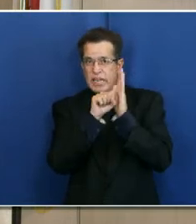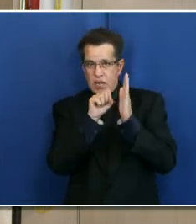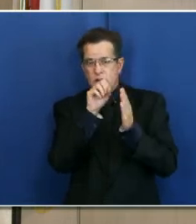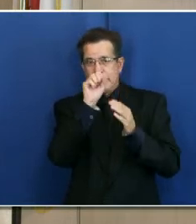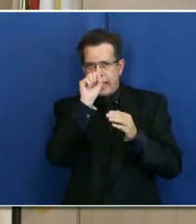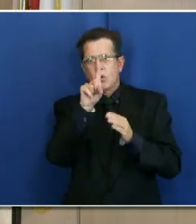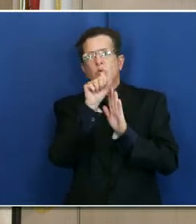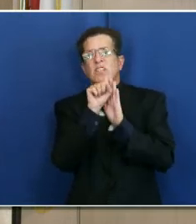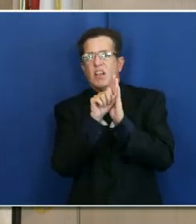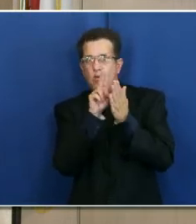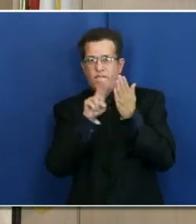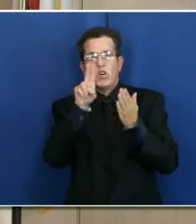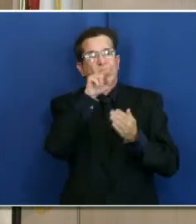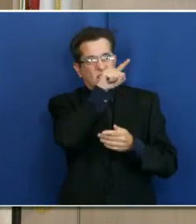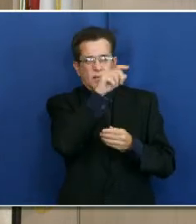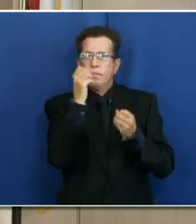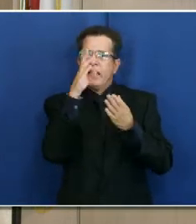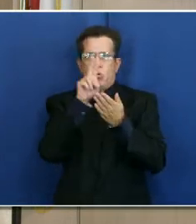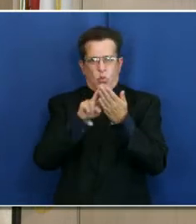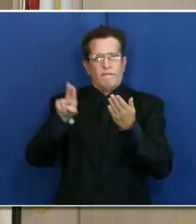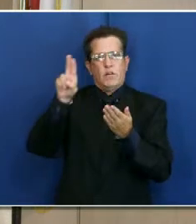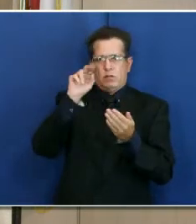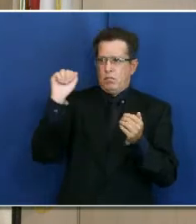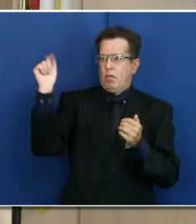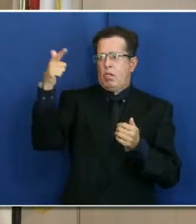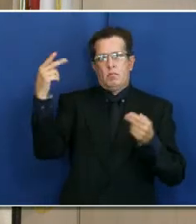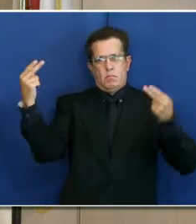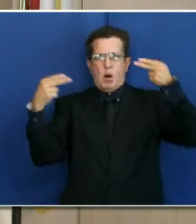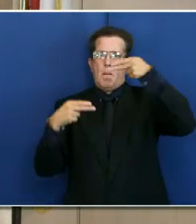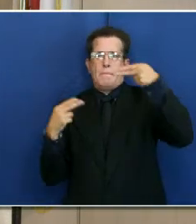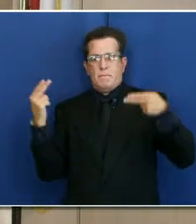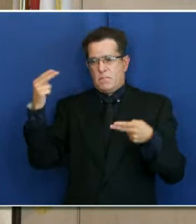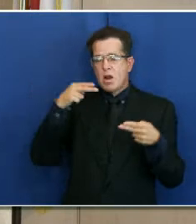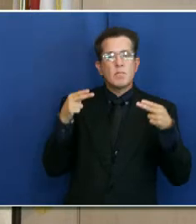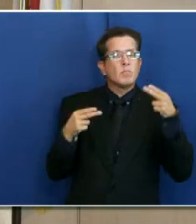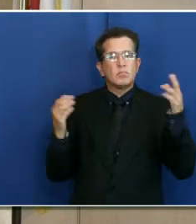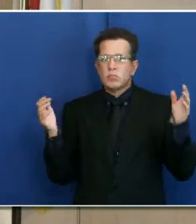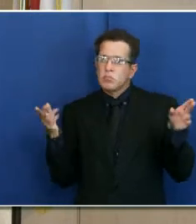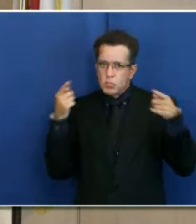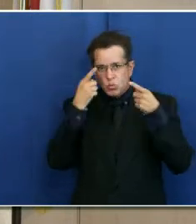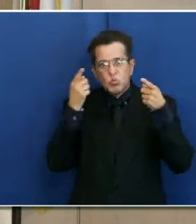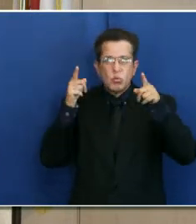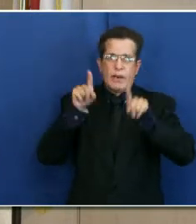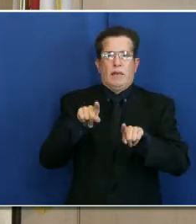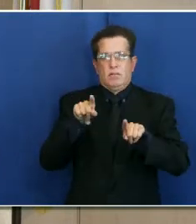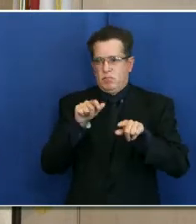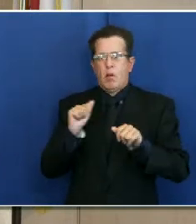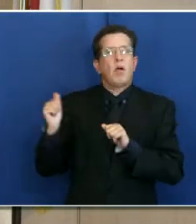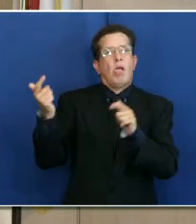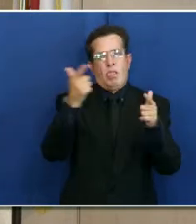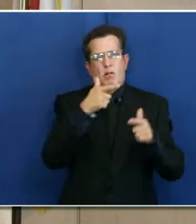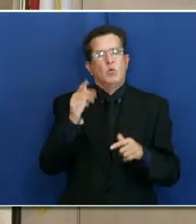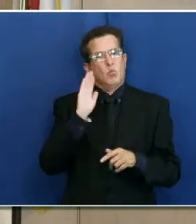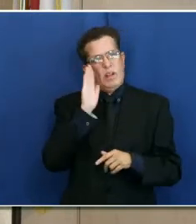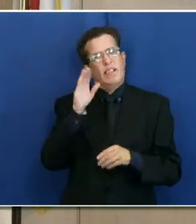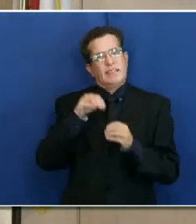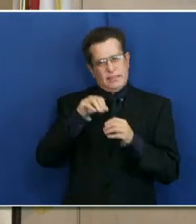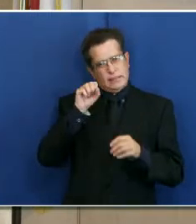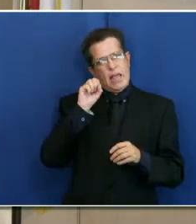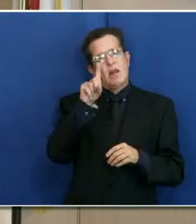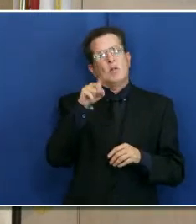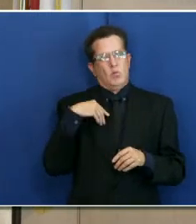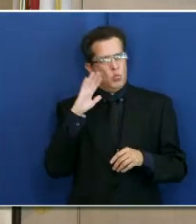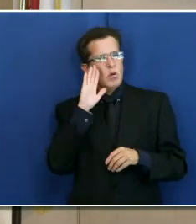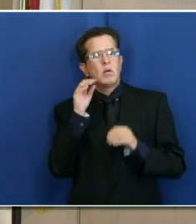with other of our universities and institutions of higher learning in San Diego. So we will continue